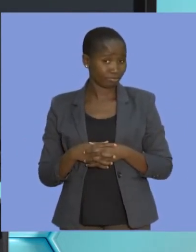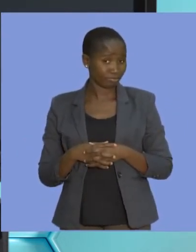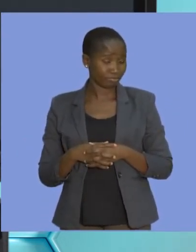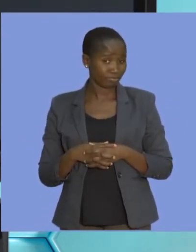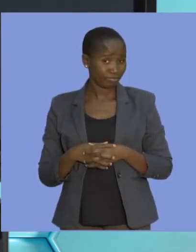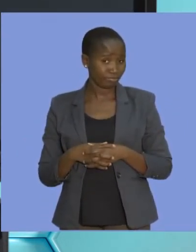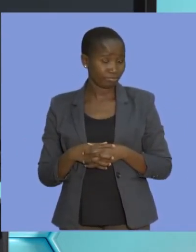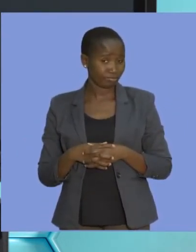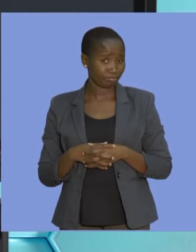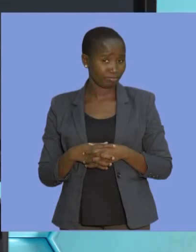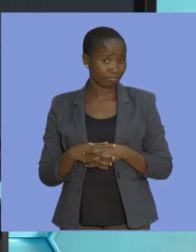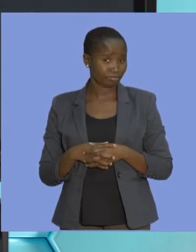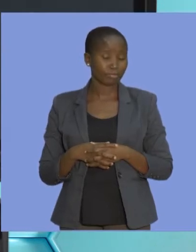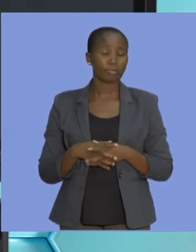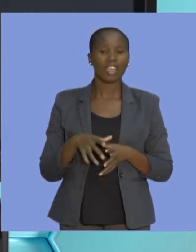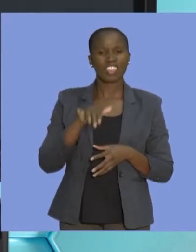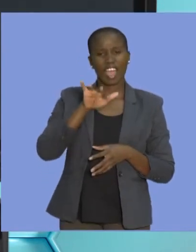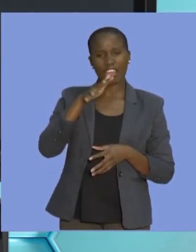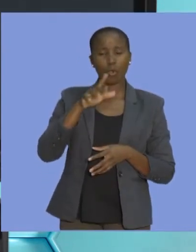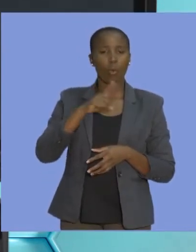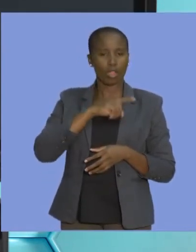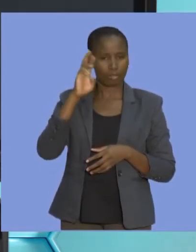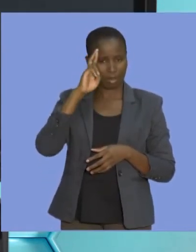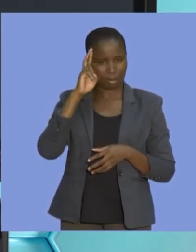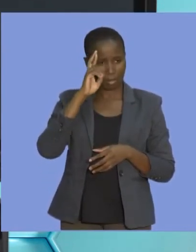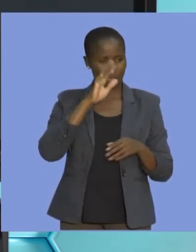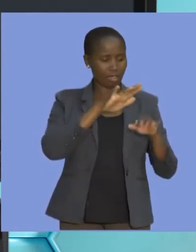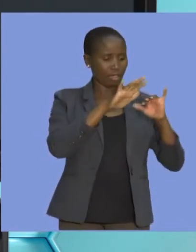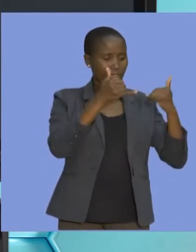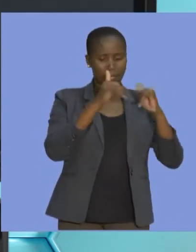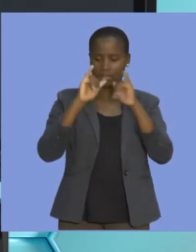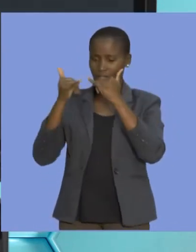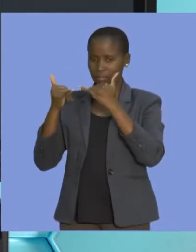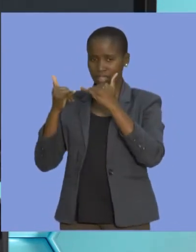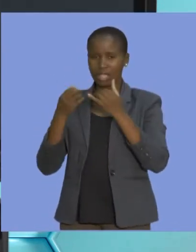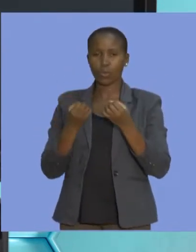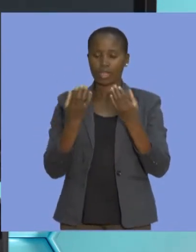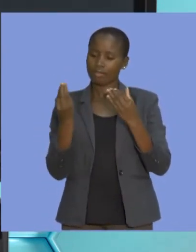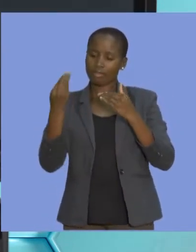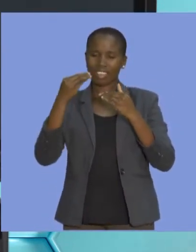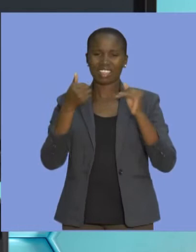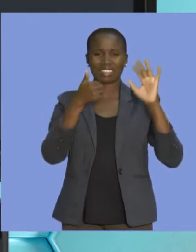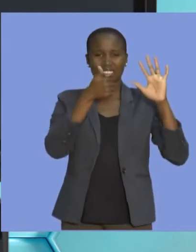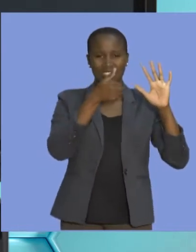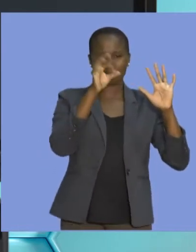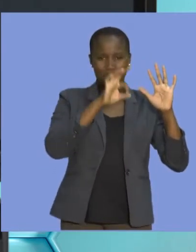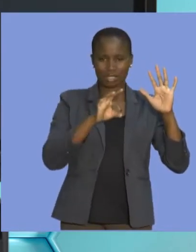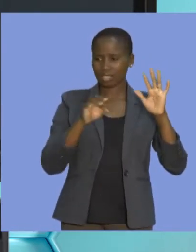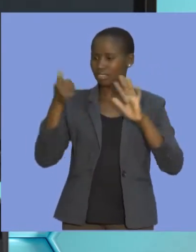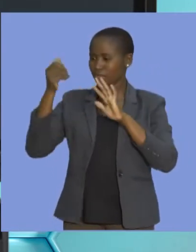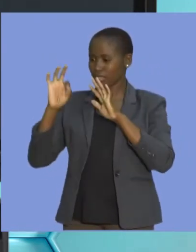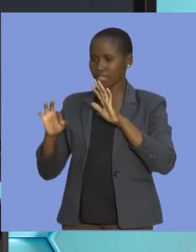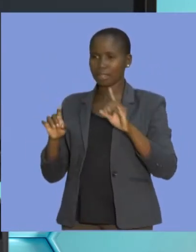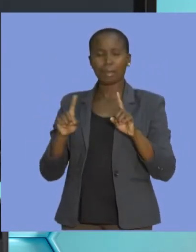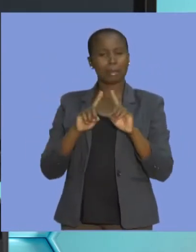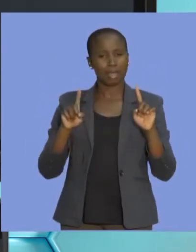Deviation, the average deviation, because the two companies, they give you 6%. What if the other company movement? You know, have you seen those stocks